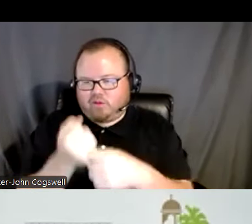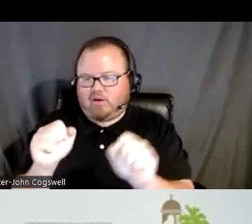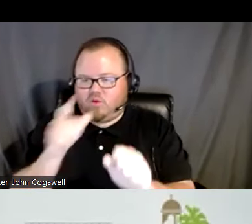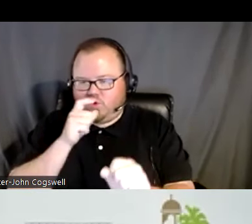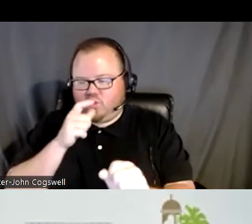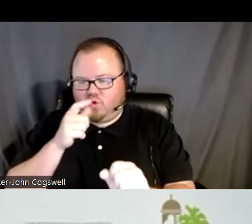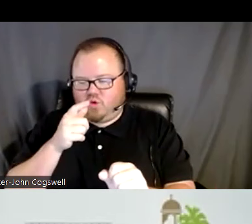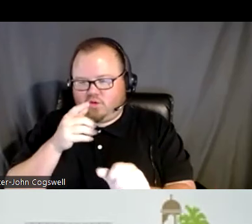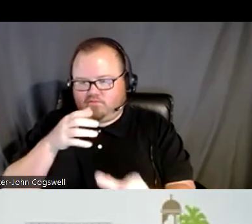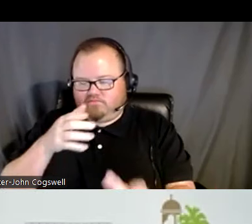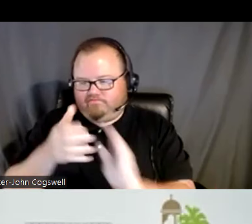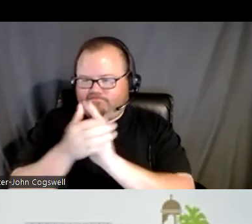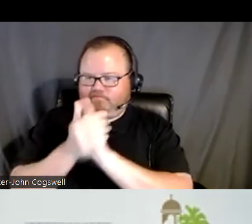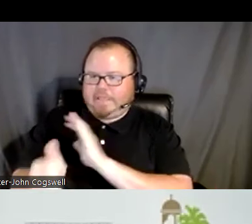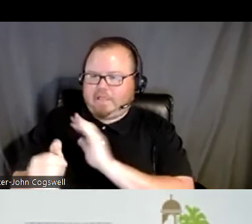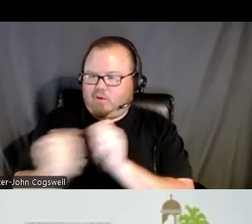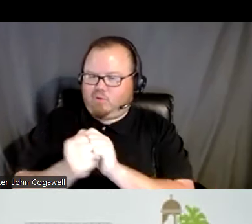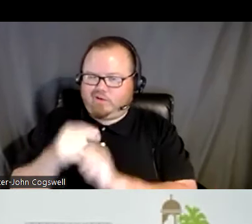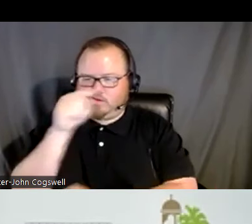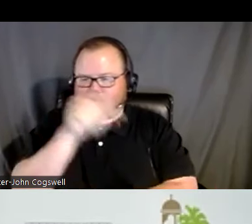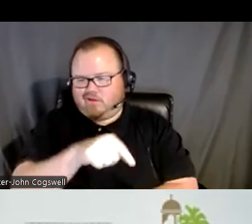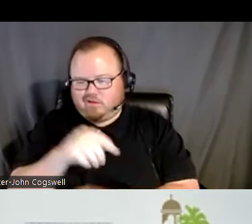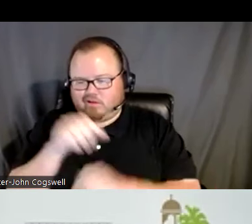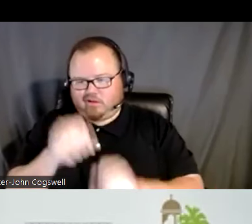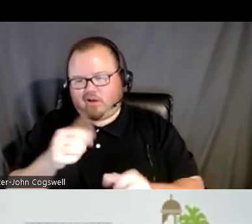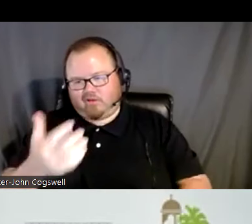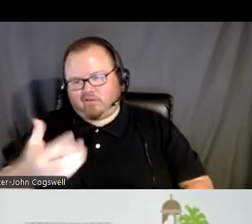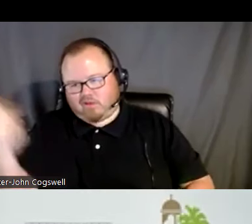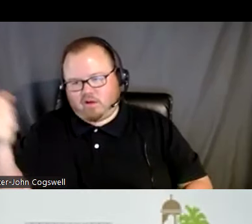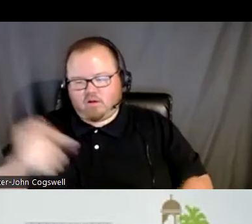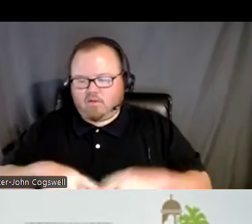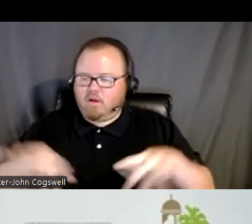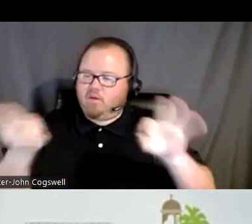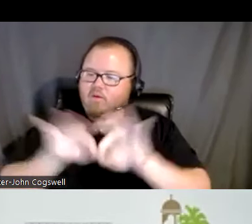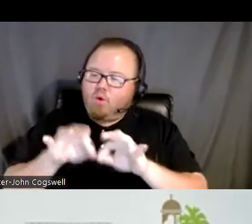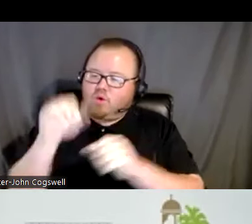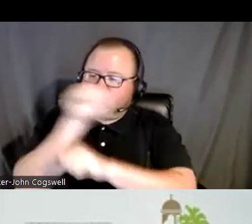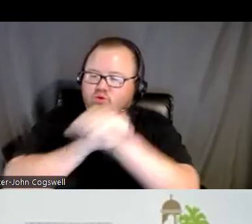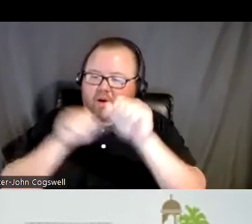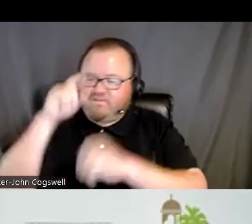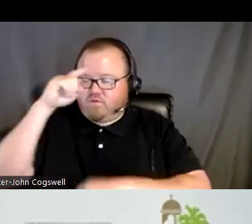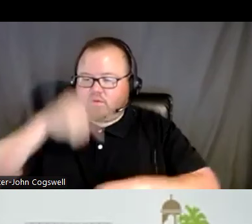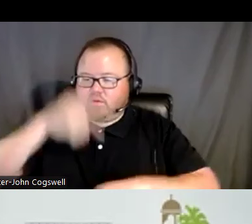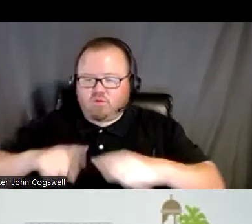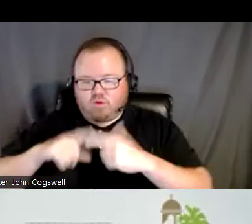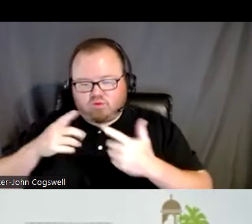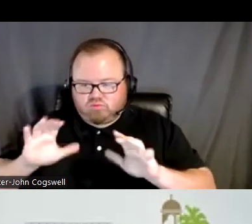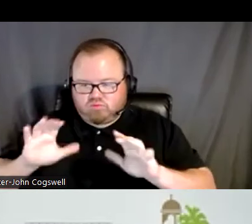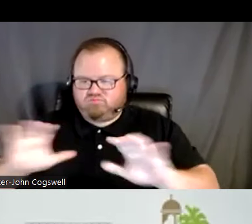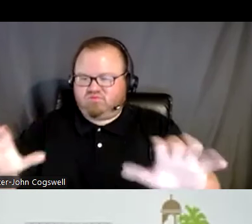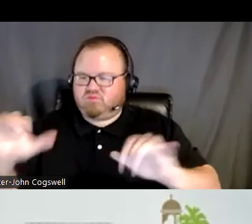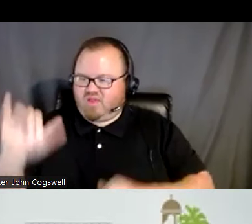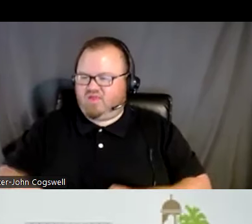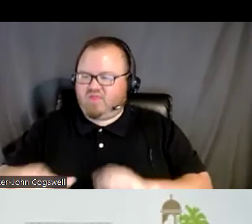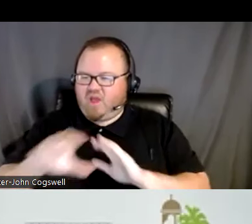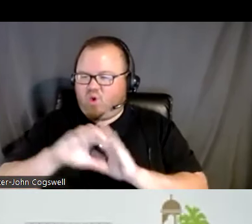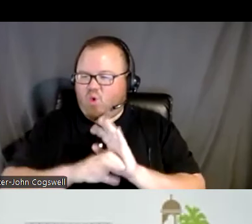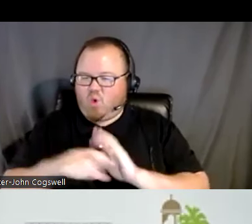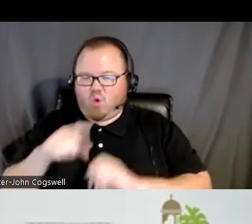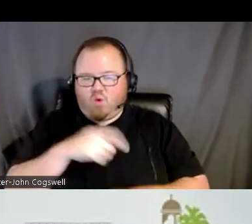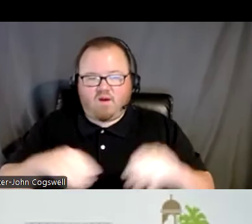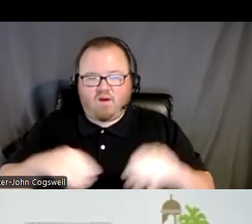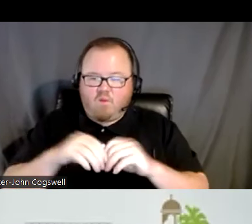around firearms to do that. But I think it's a really important strategy for us to really push this out. And when we get to the materials later, I'll talk more about